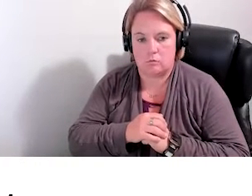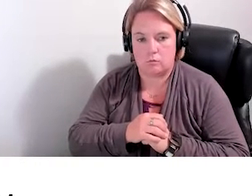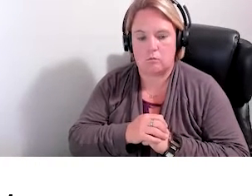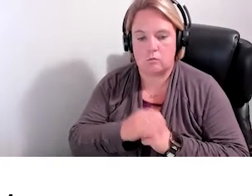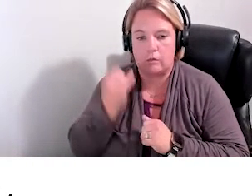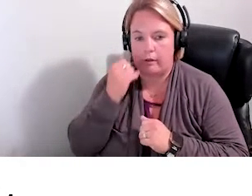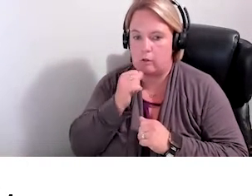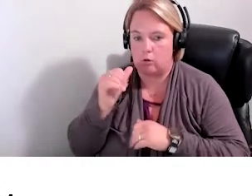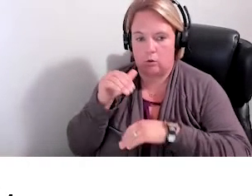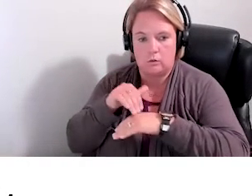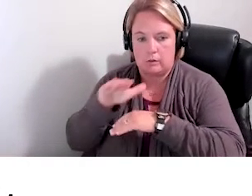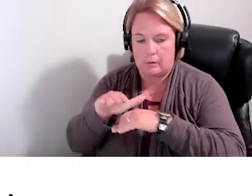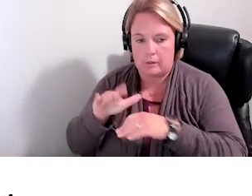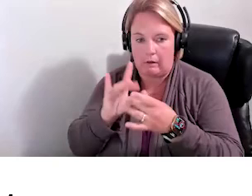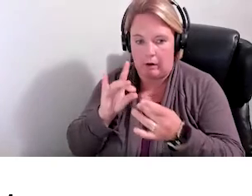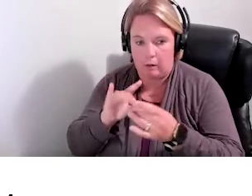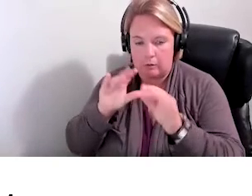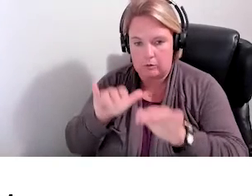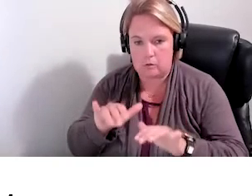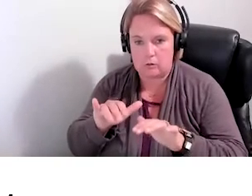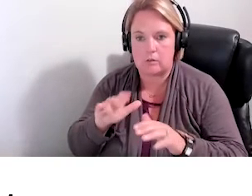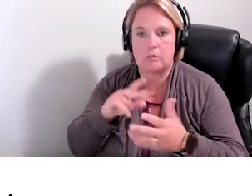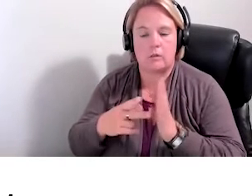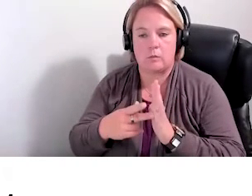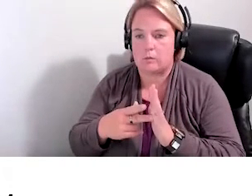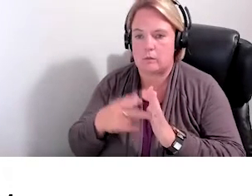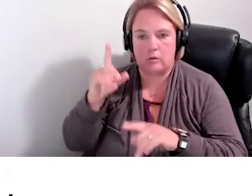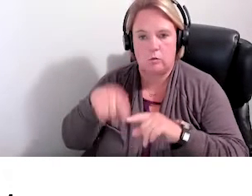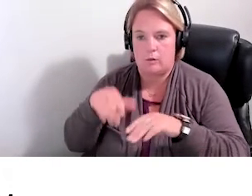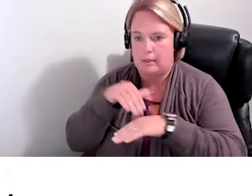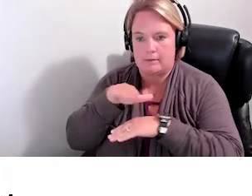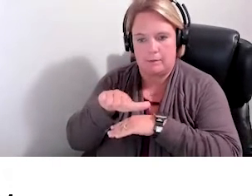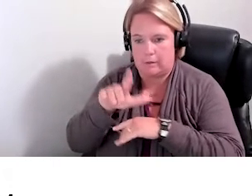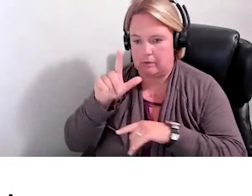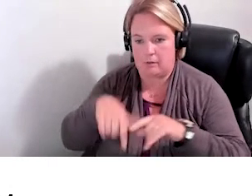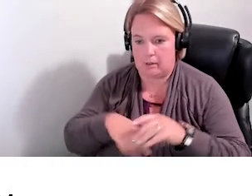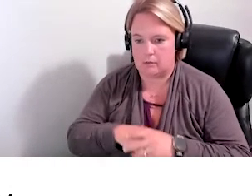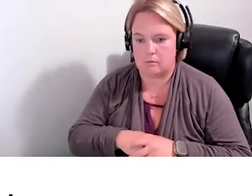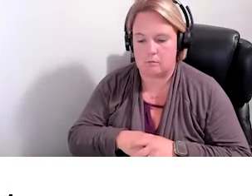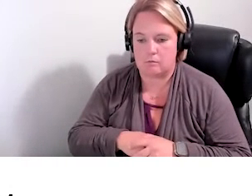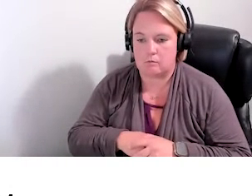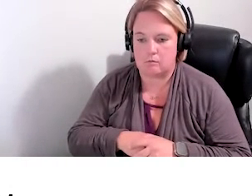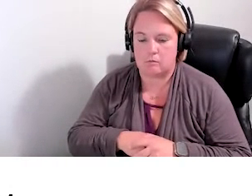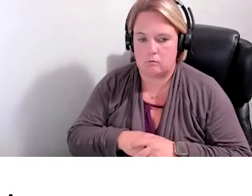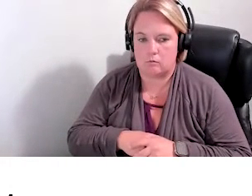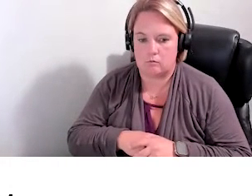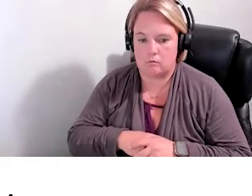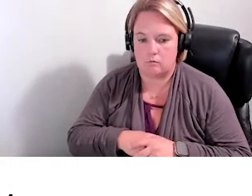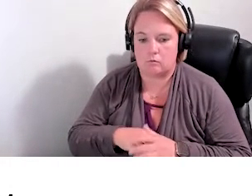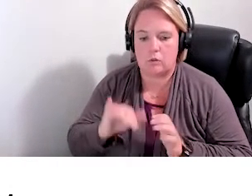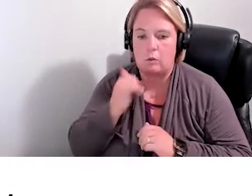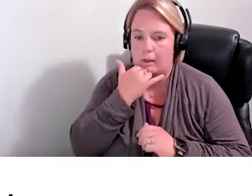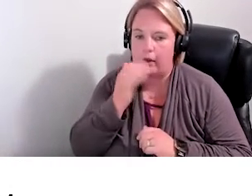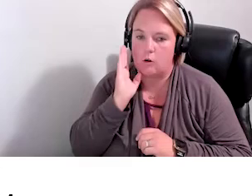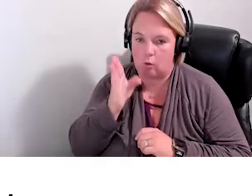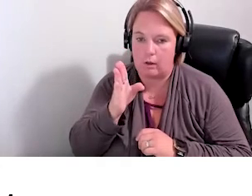submit or include your comments in this one, it will not allow you to submit it. It will give you an error message,